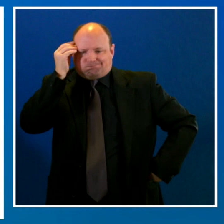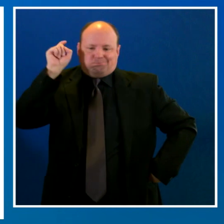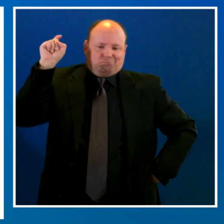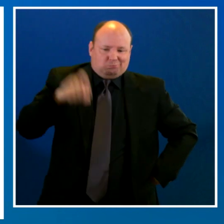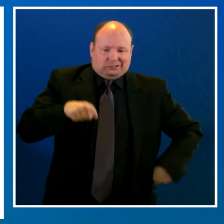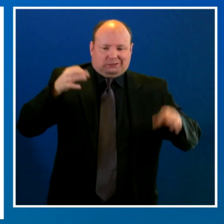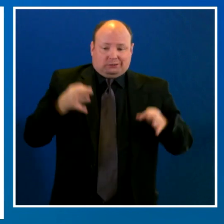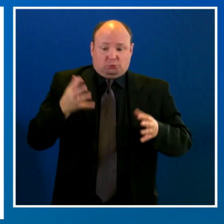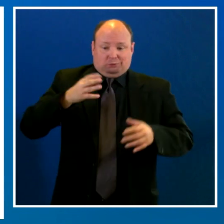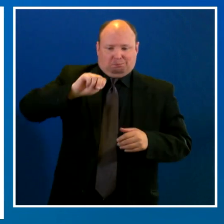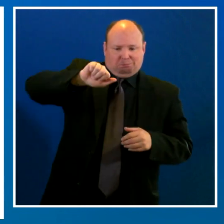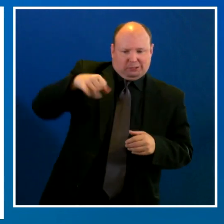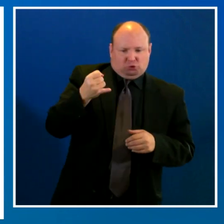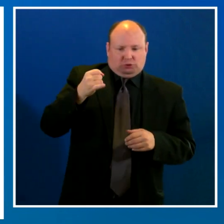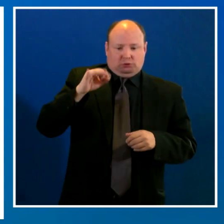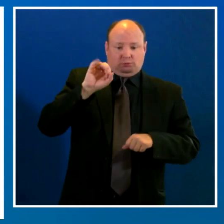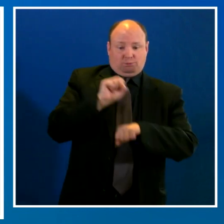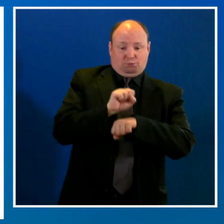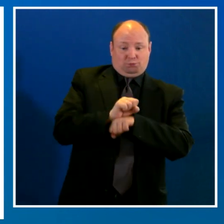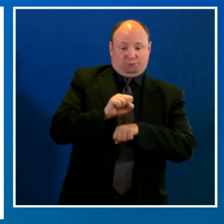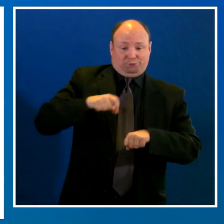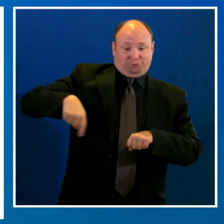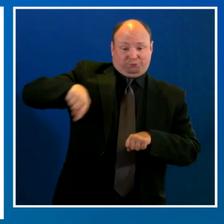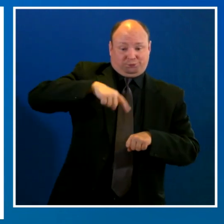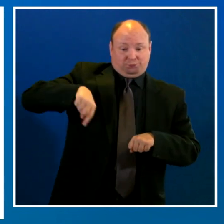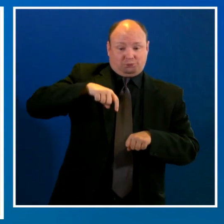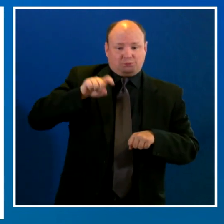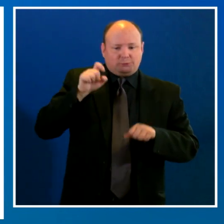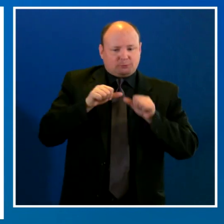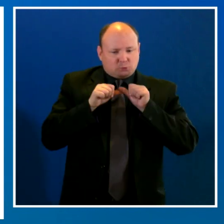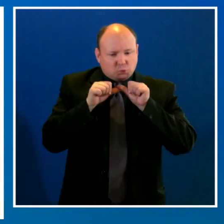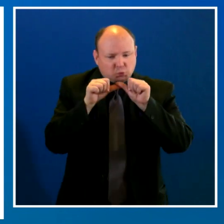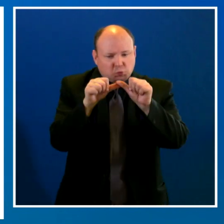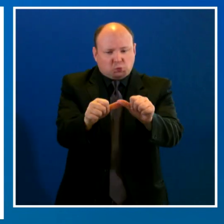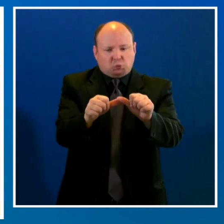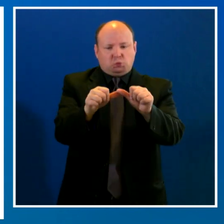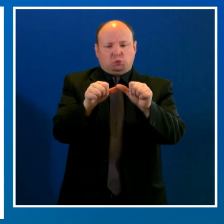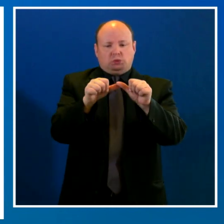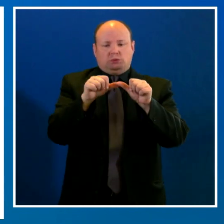city's leadership continues to regularly assess local case